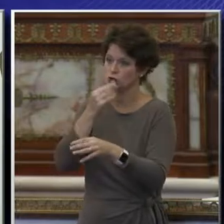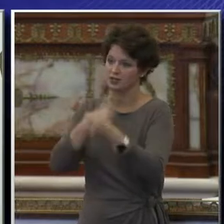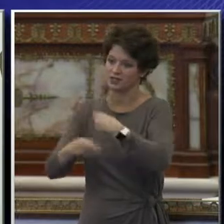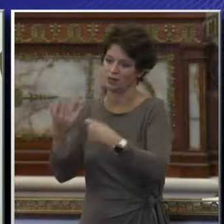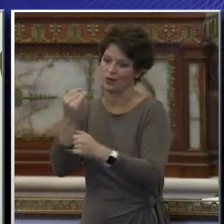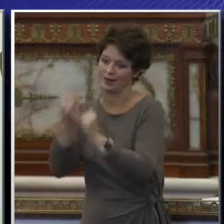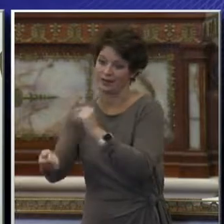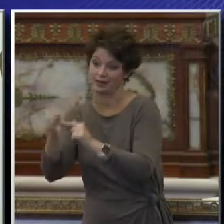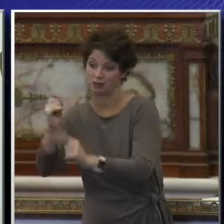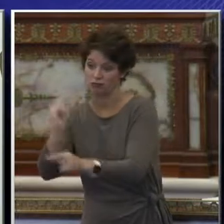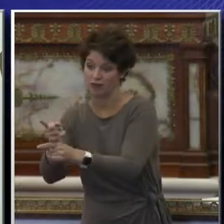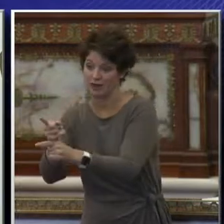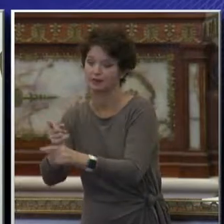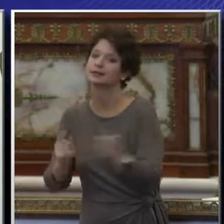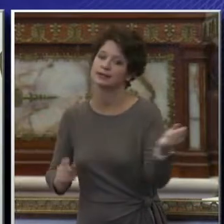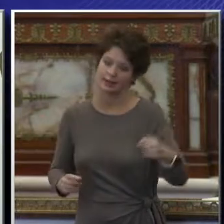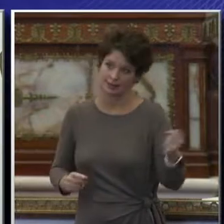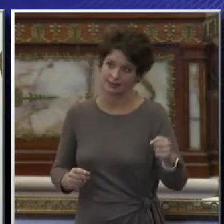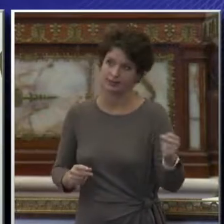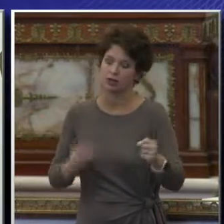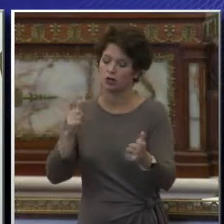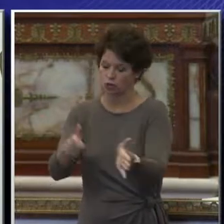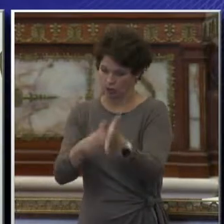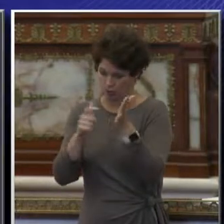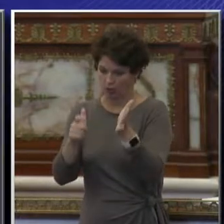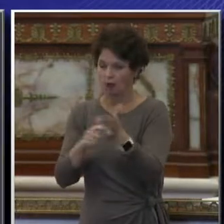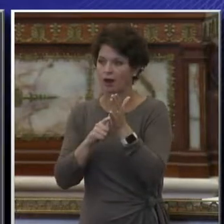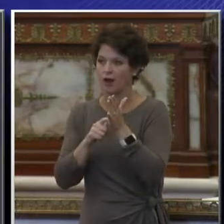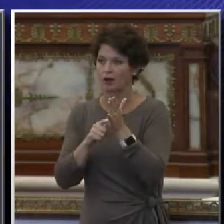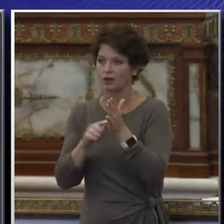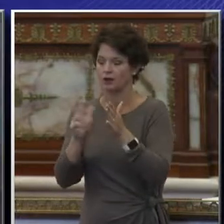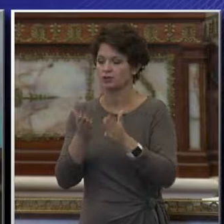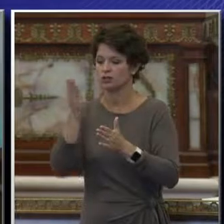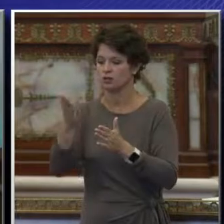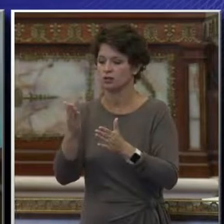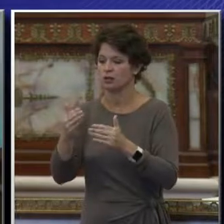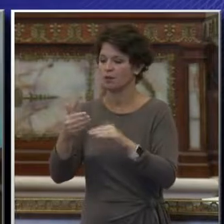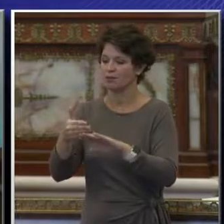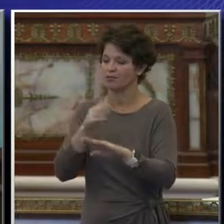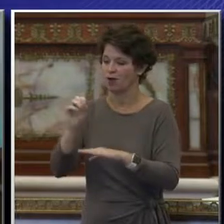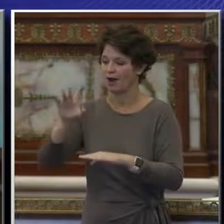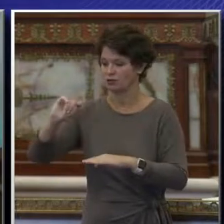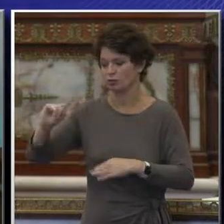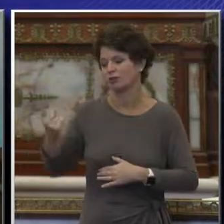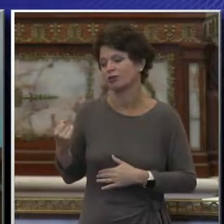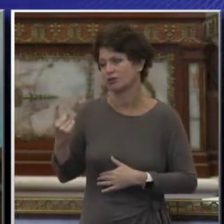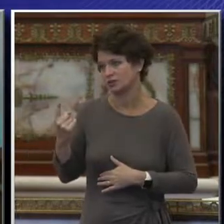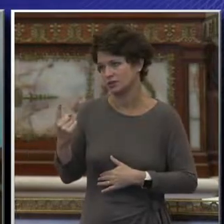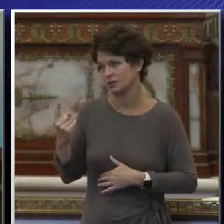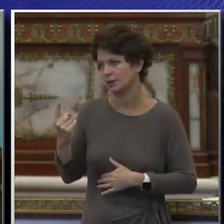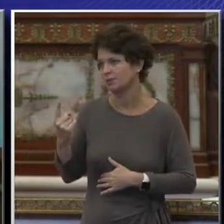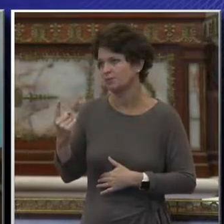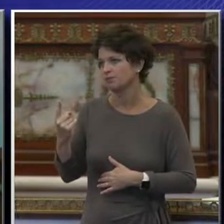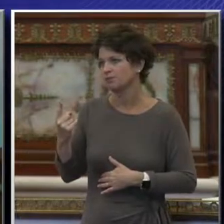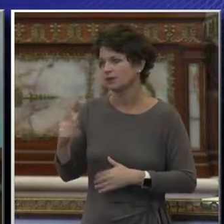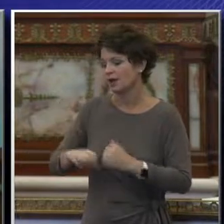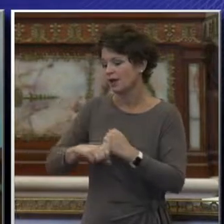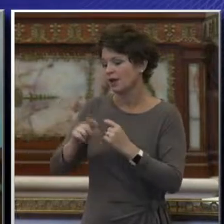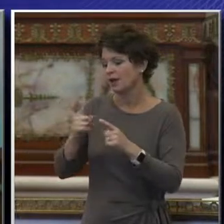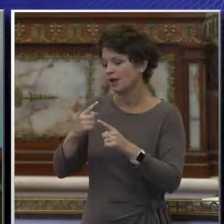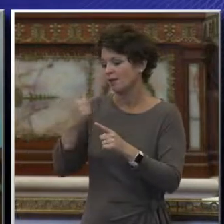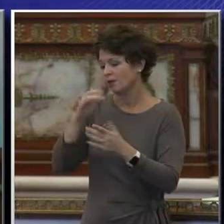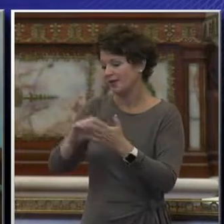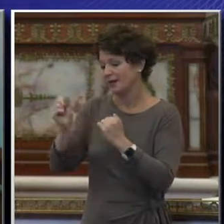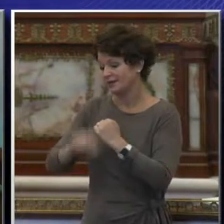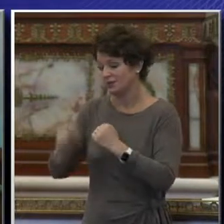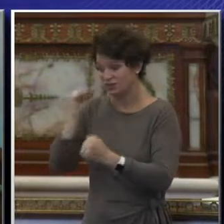correct? That's right. We are required to submit an application no later than October 1st, and the extension,